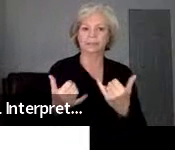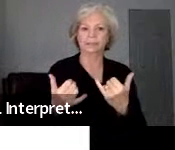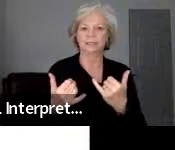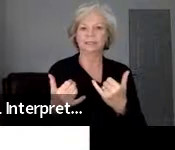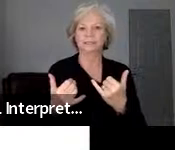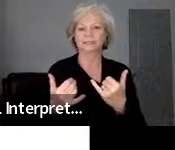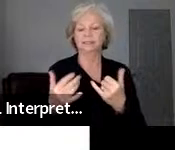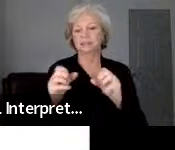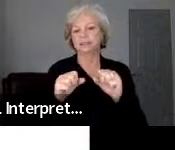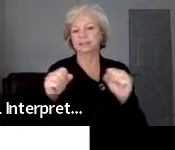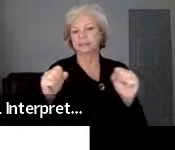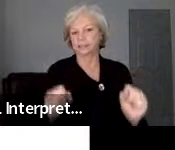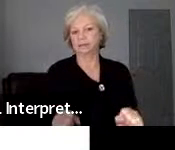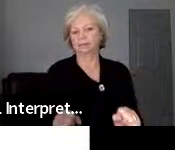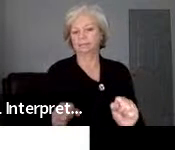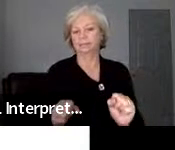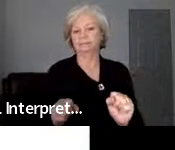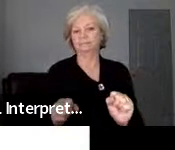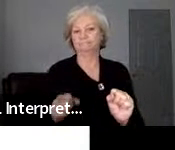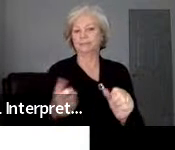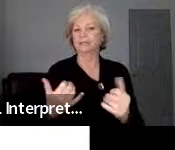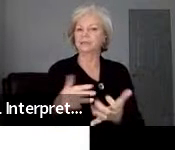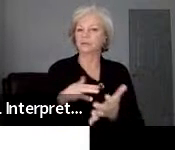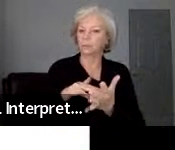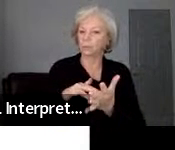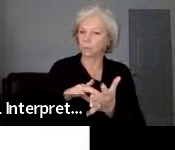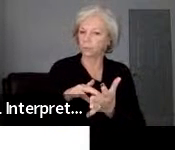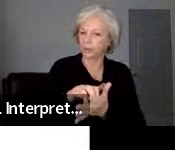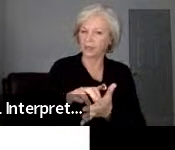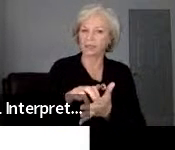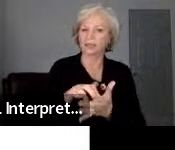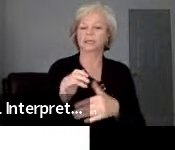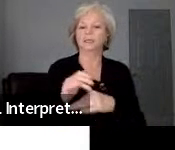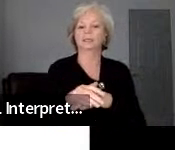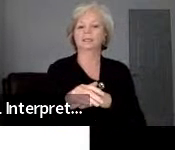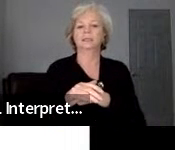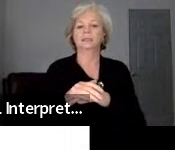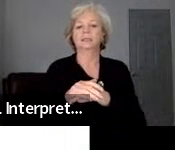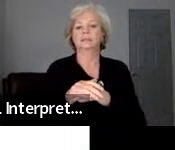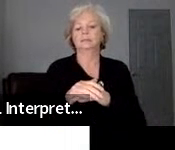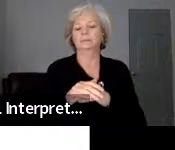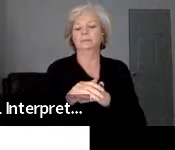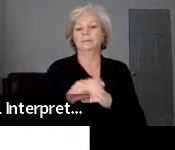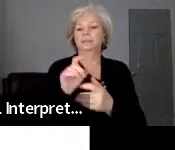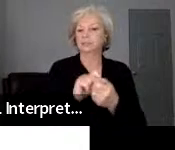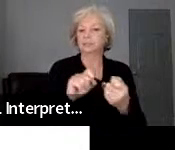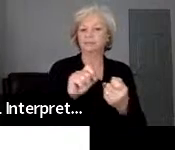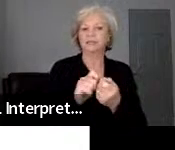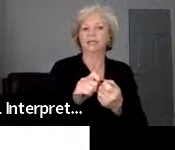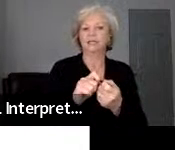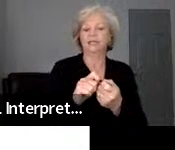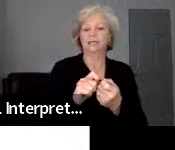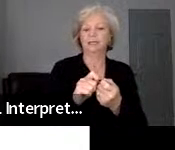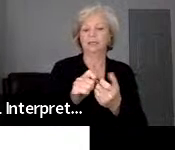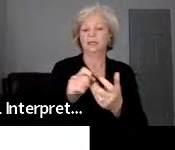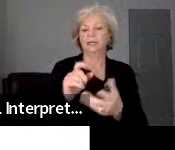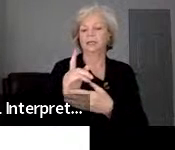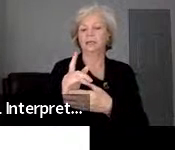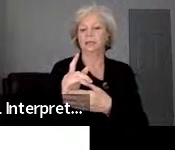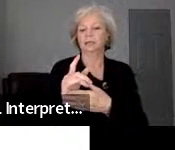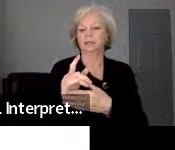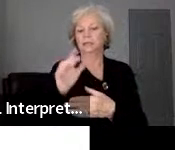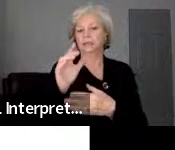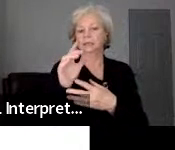systems inequities, especially for the data disaggregation between the Asian and Pacific Islander. The task force